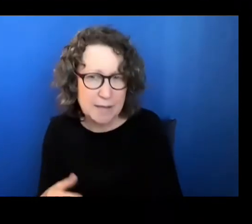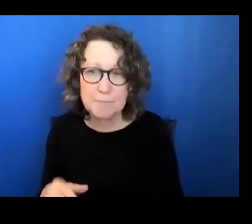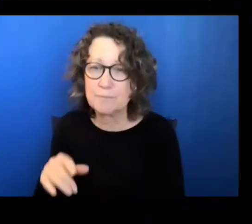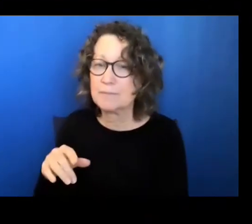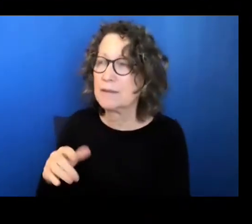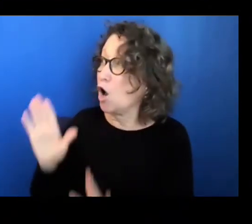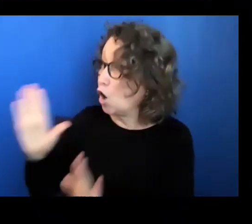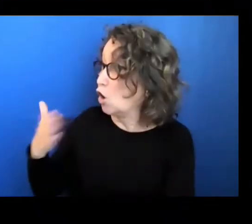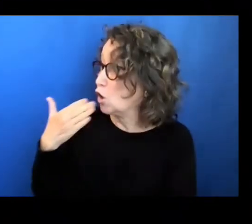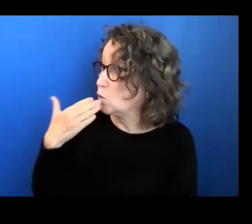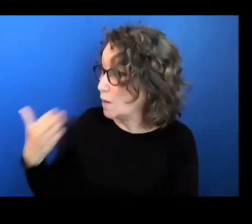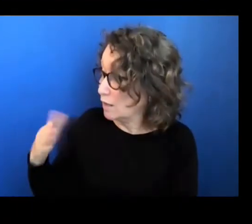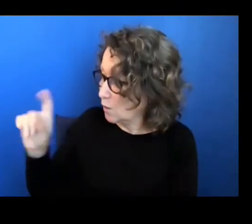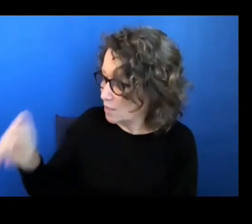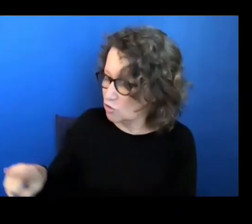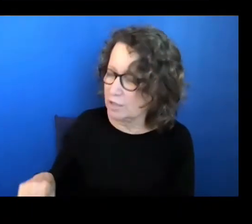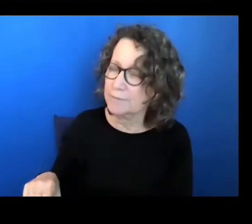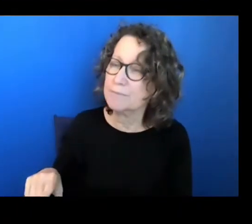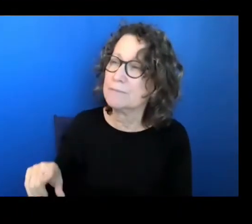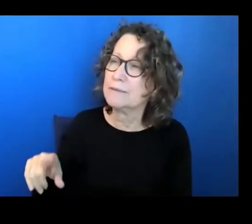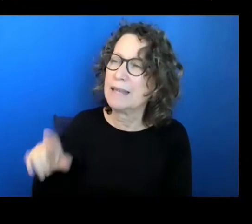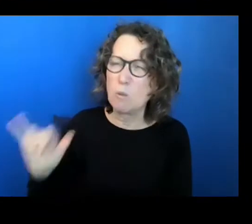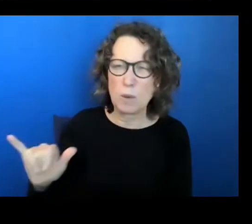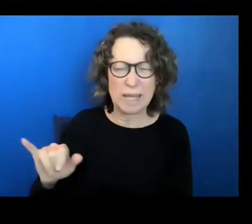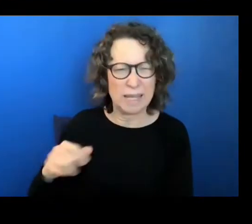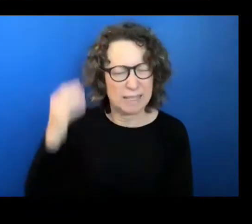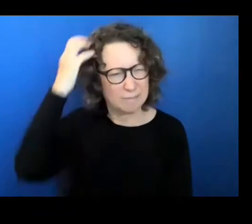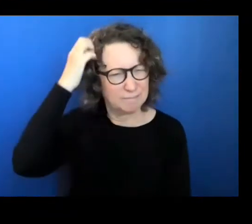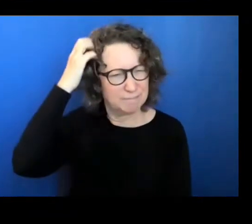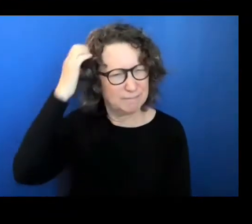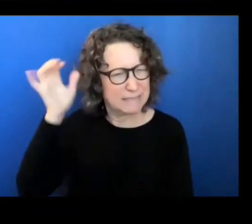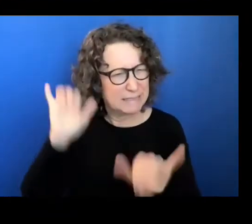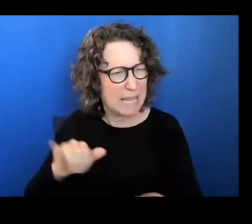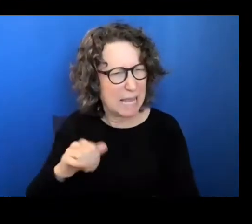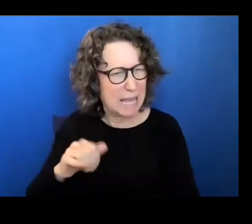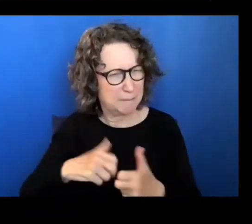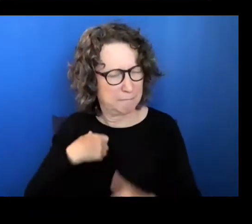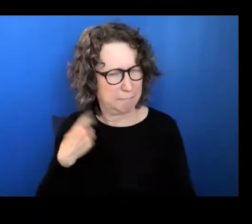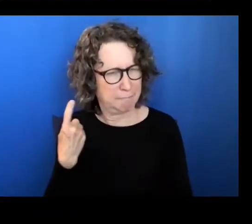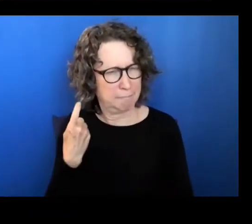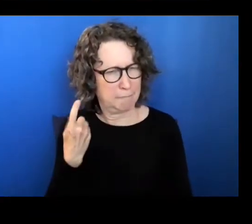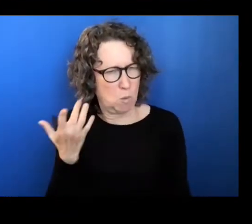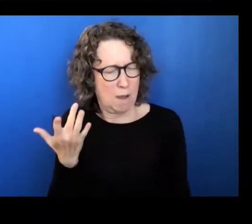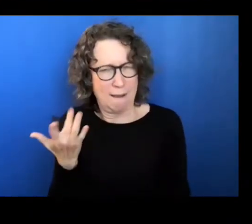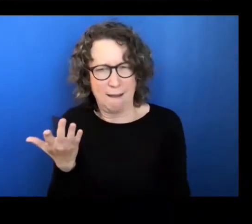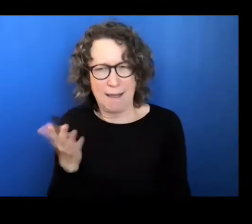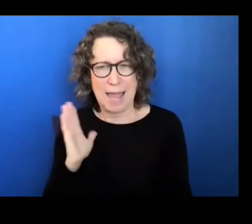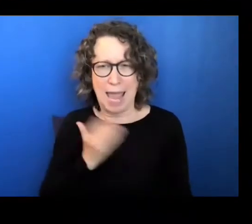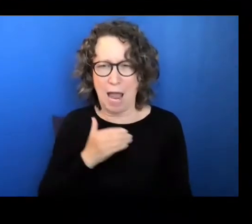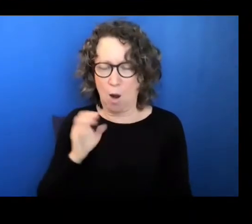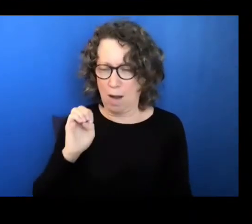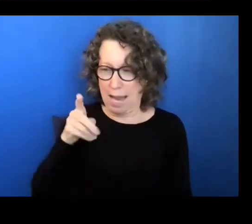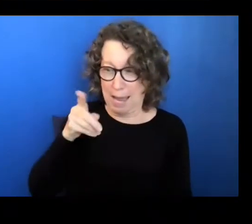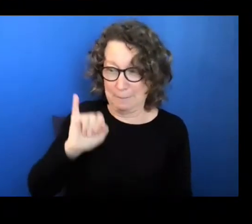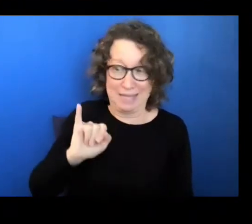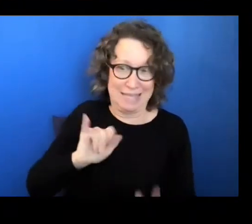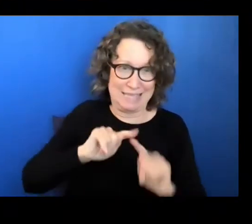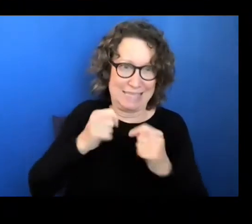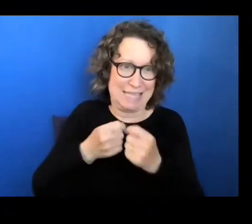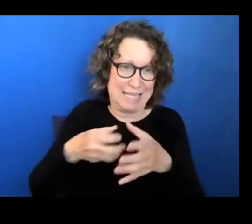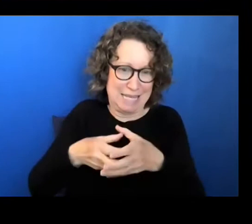Great question, Blake. And that's the question we've been asking ourselves. Our EPI team